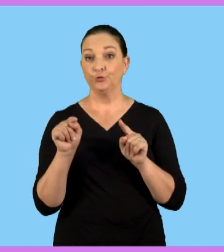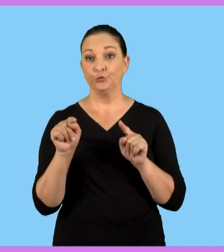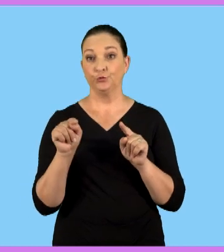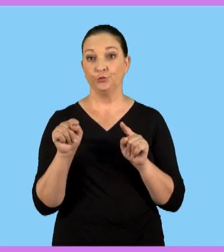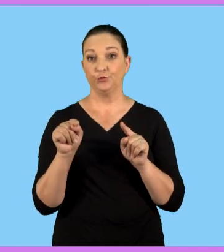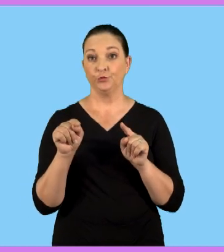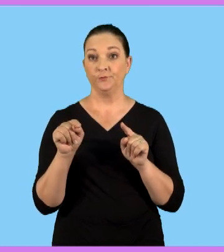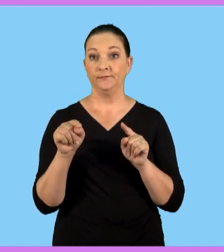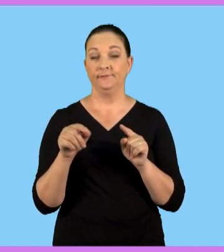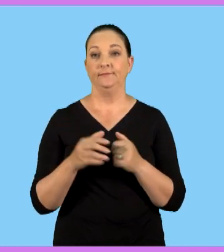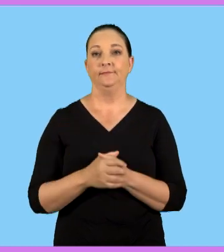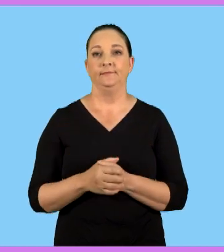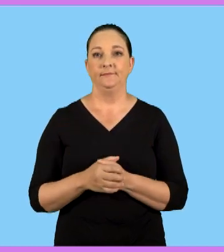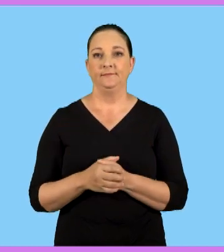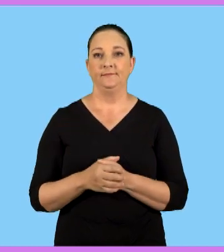to